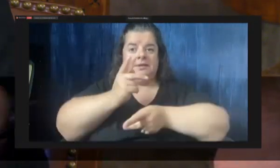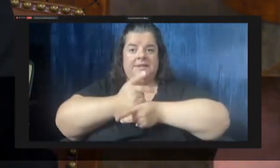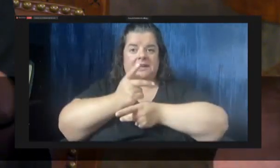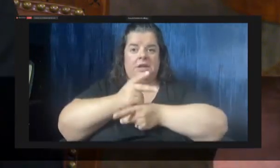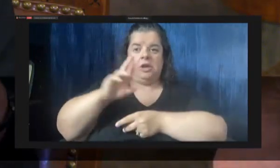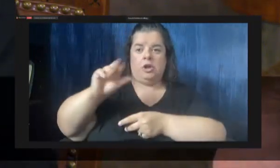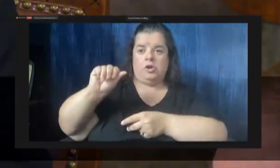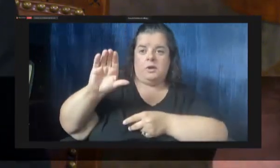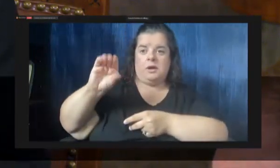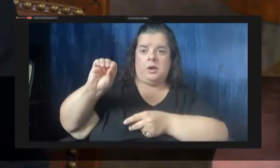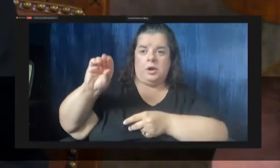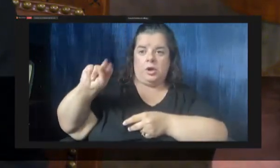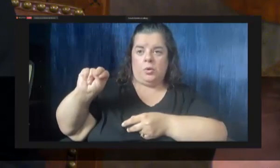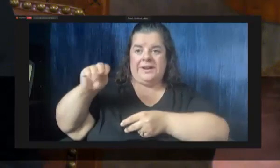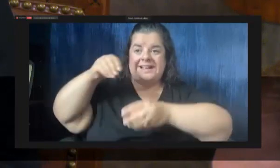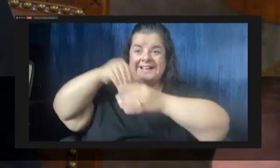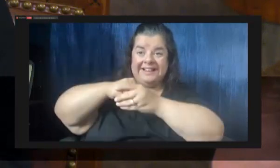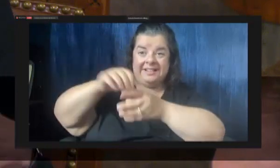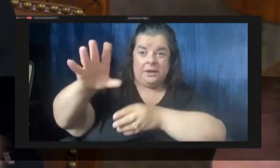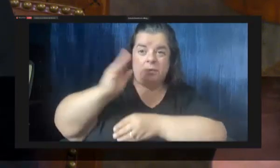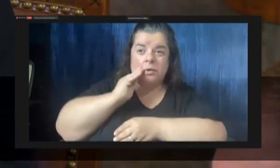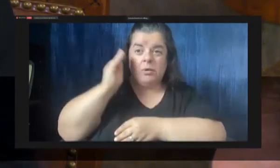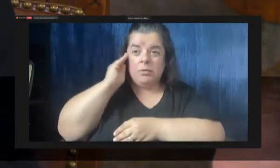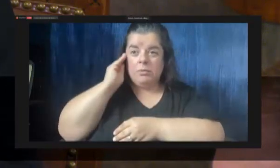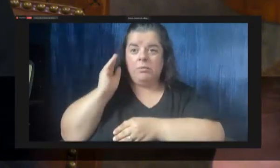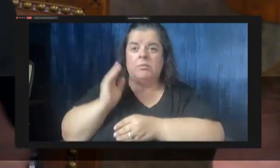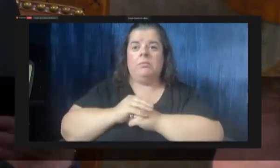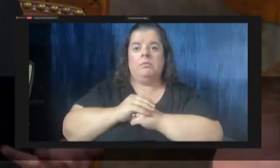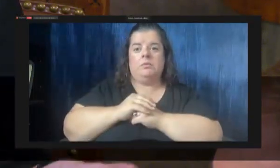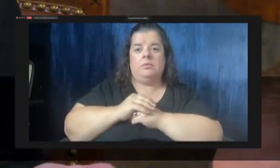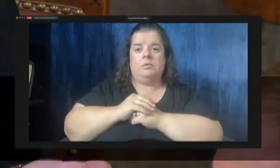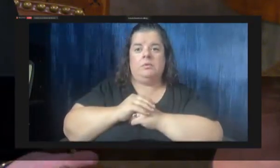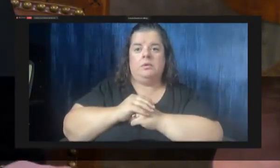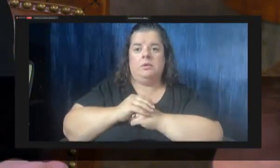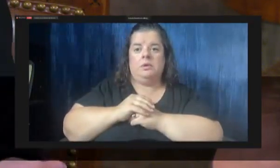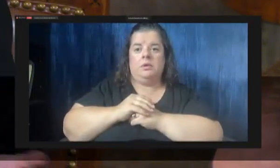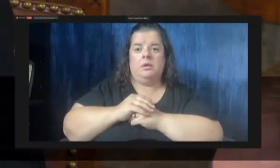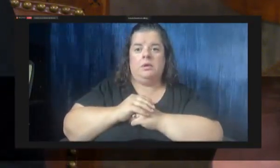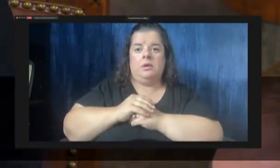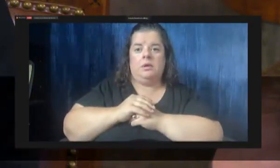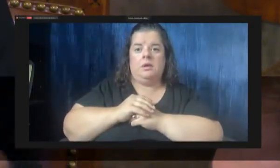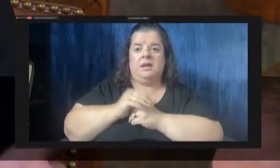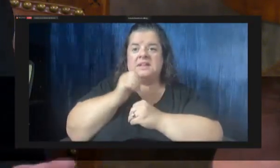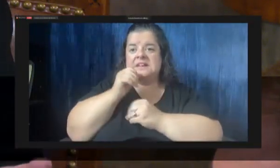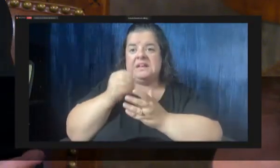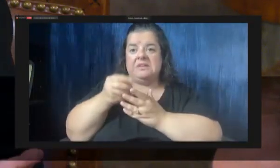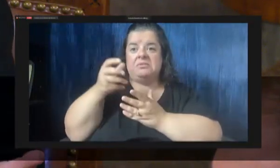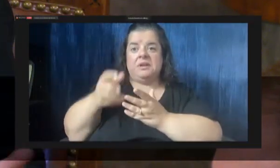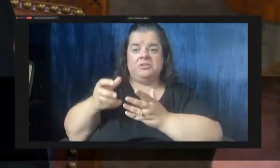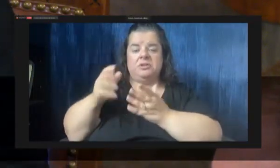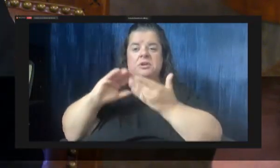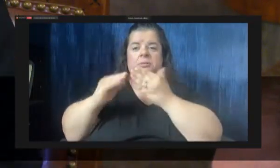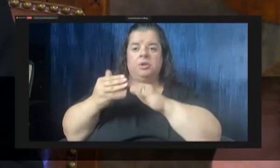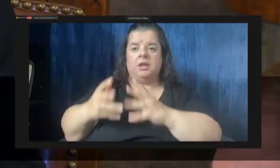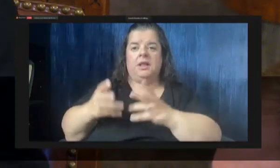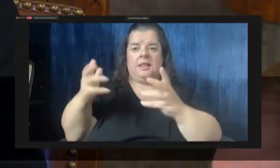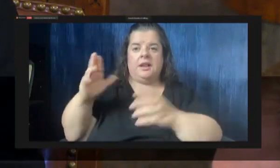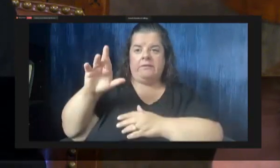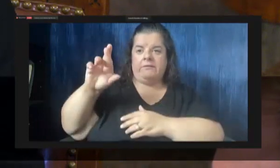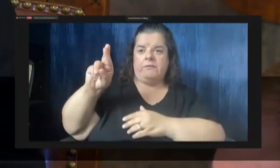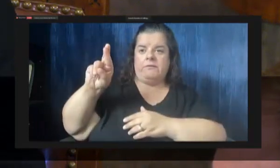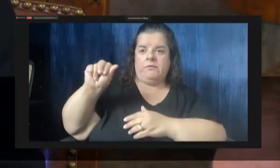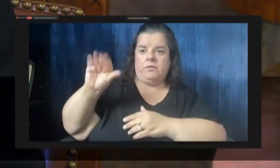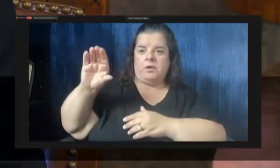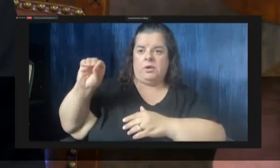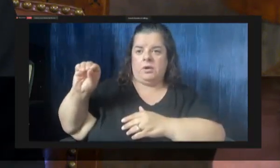such in their homes that are in, you know, far less affluent communities. We get lots of raccoon requests, and all we can do